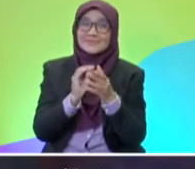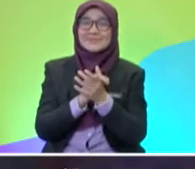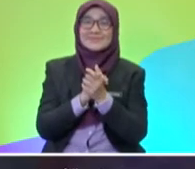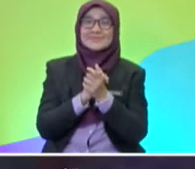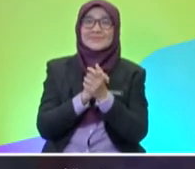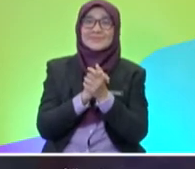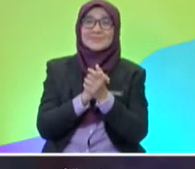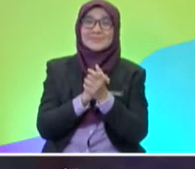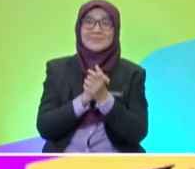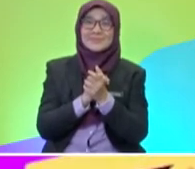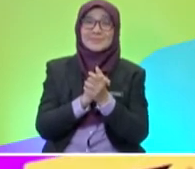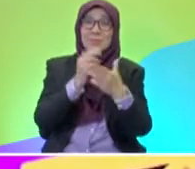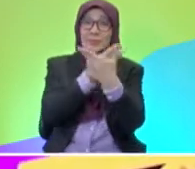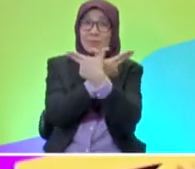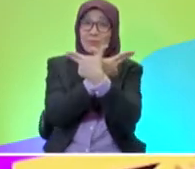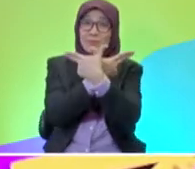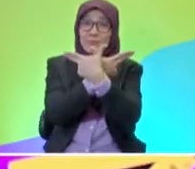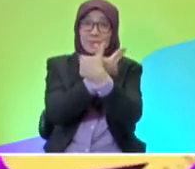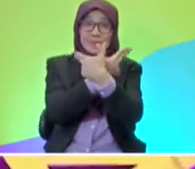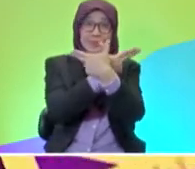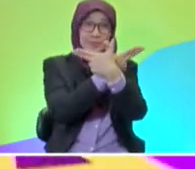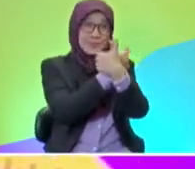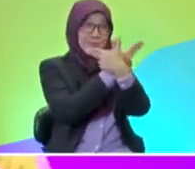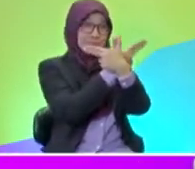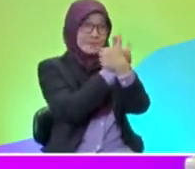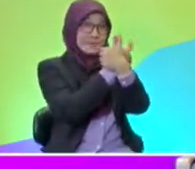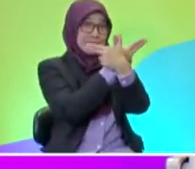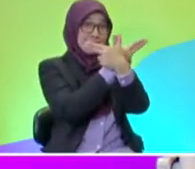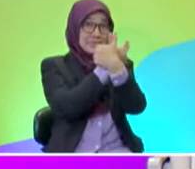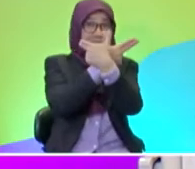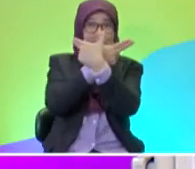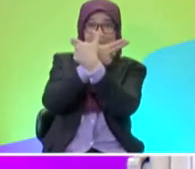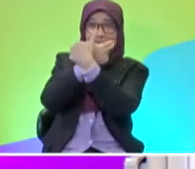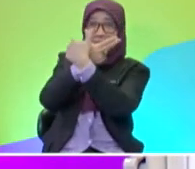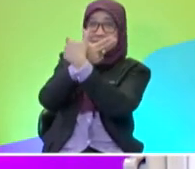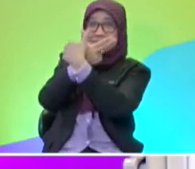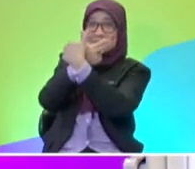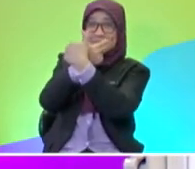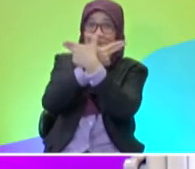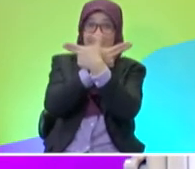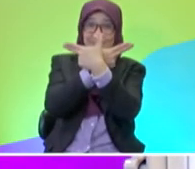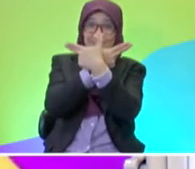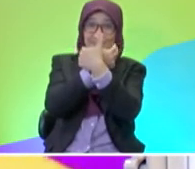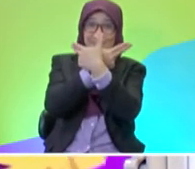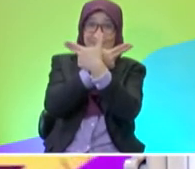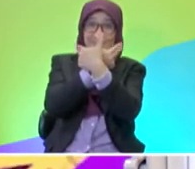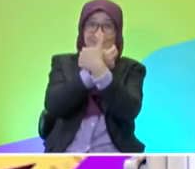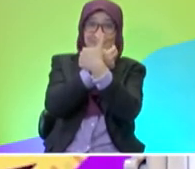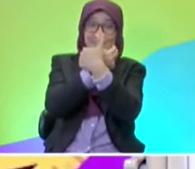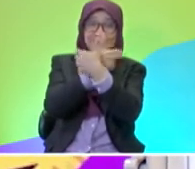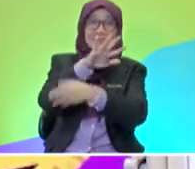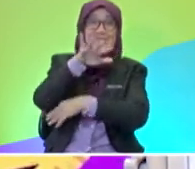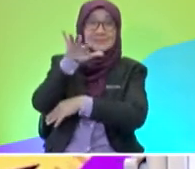is called a dragonfly. A dragonfly. A dragonfly. Okay, dragonfly. Okay, let's spell